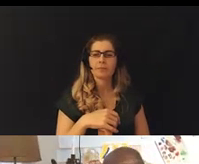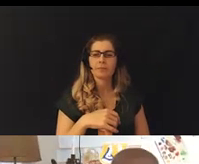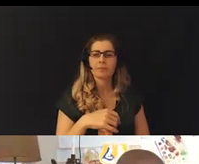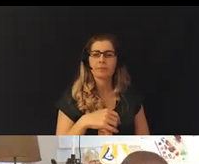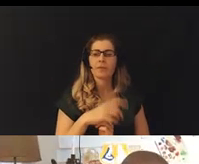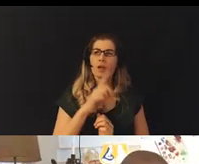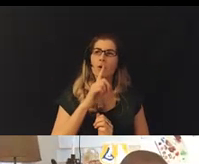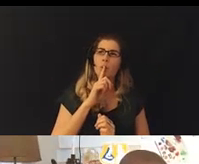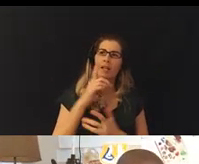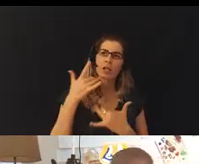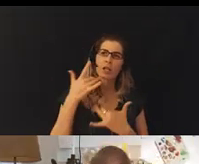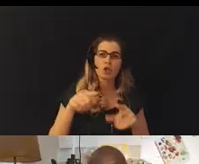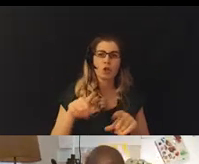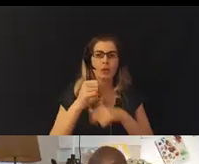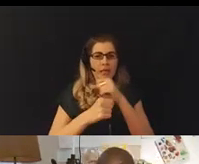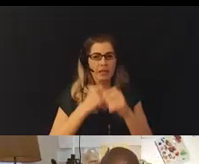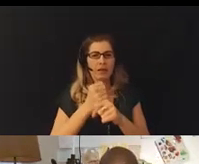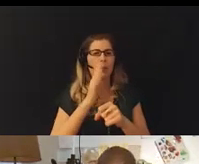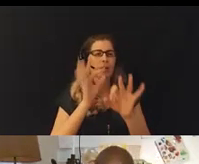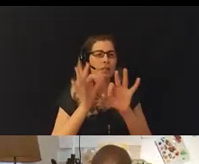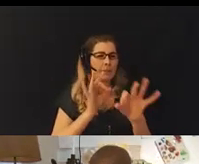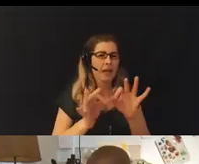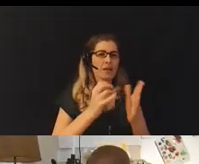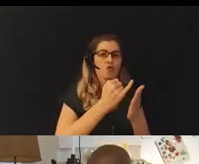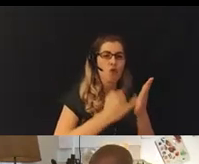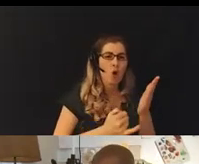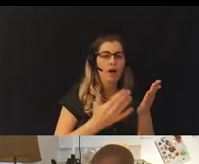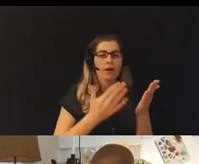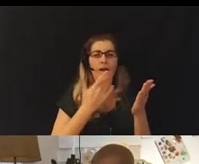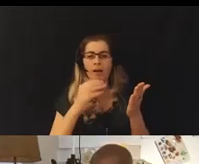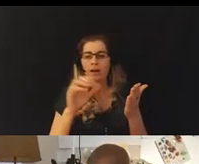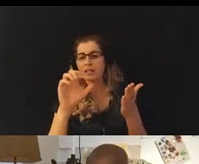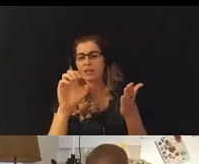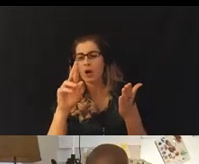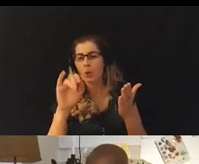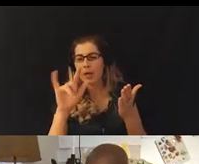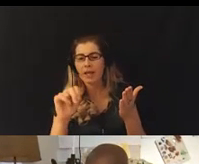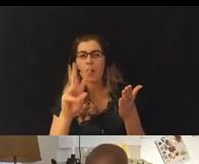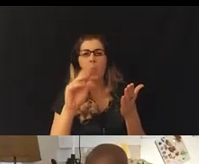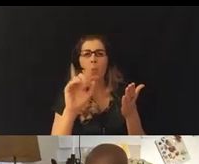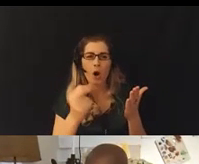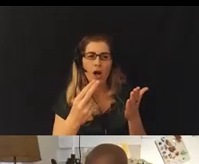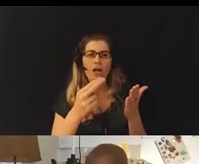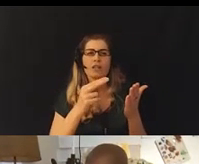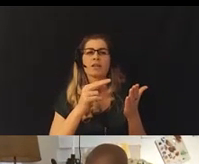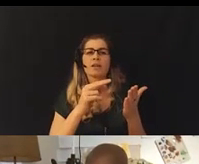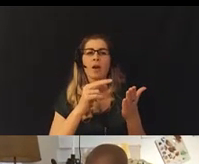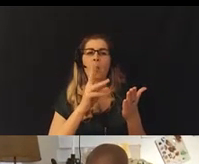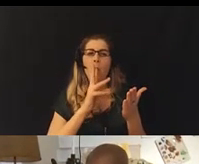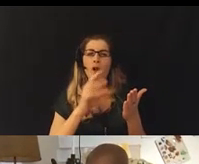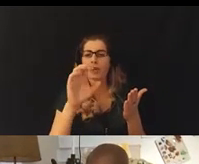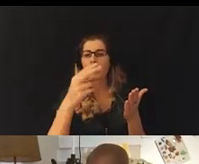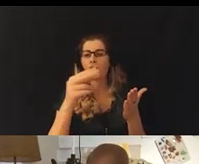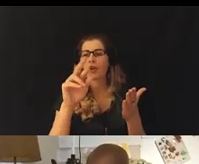Typically during a year, we'll cover drawing, painting, watercolor, acrylic, gouache, oil painting, drawing with charcoal